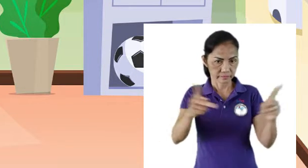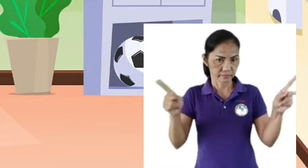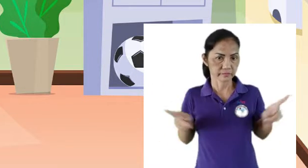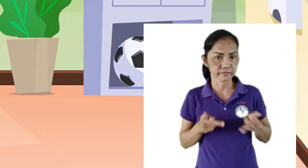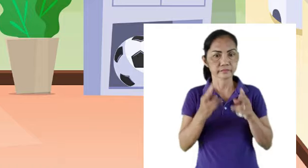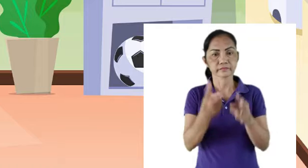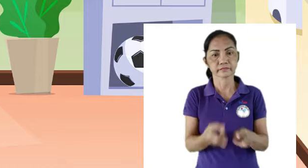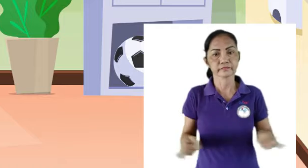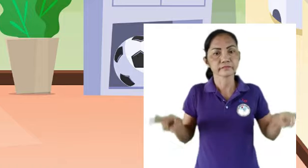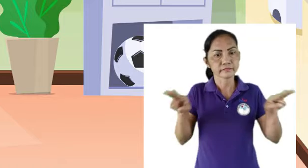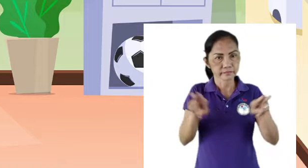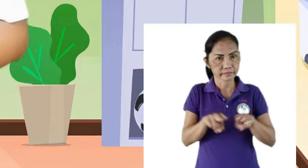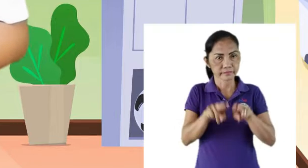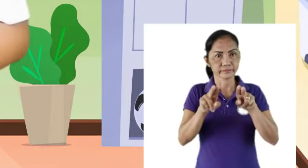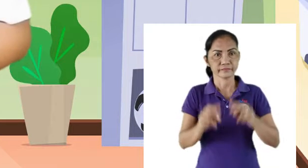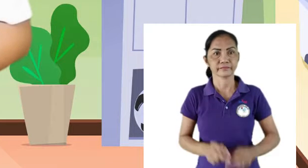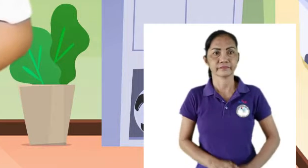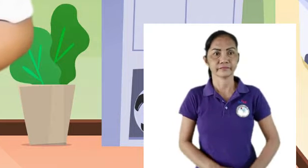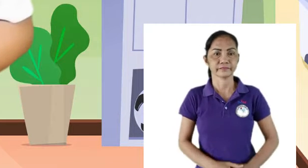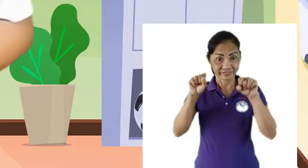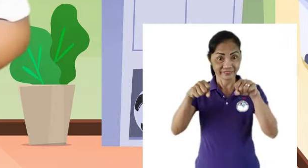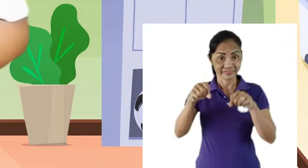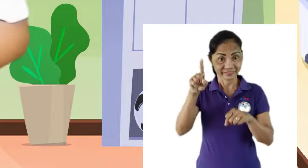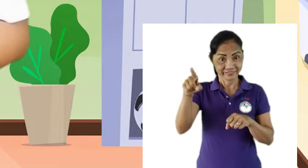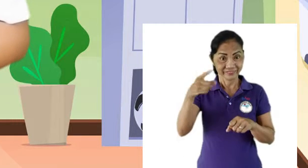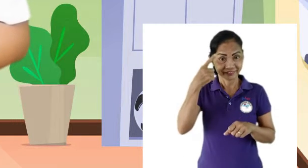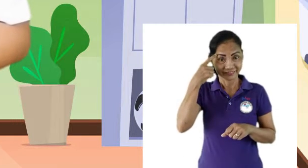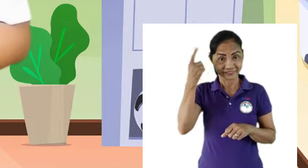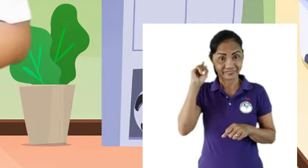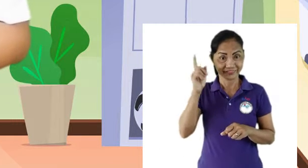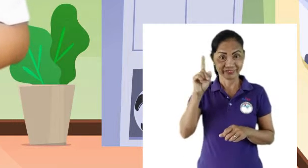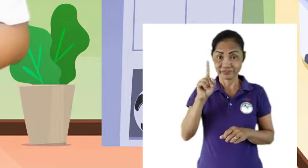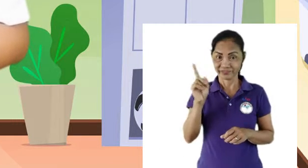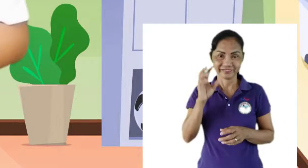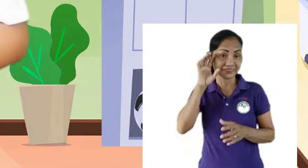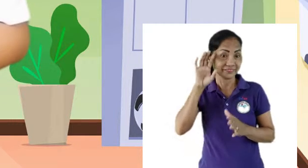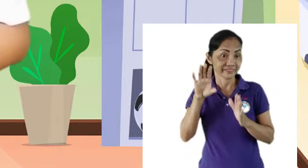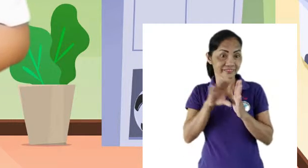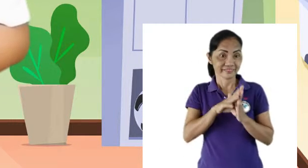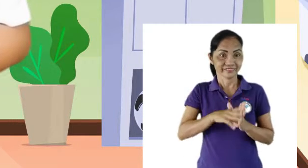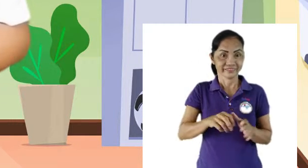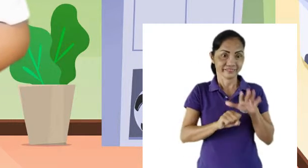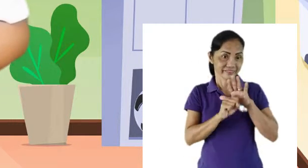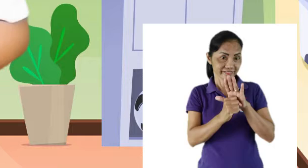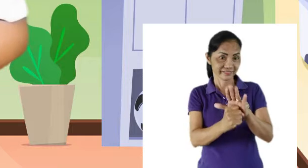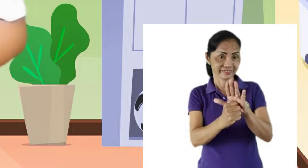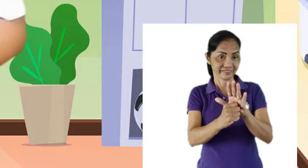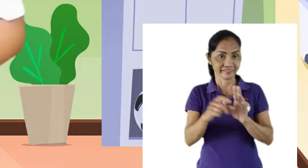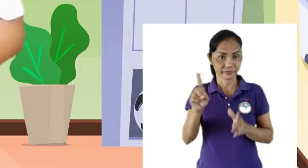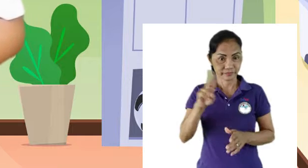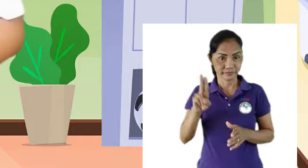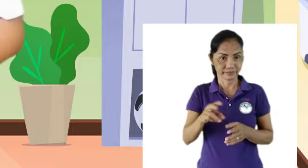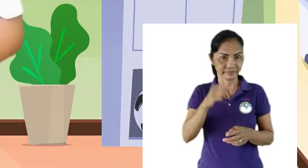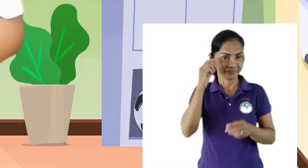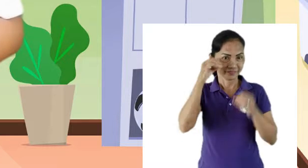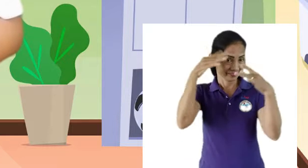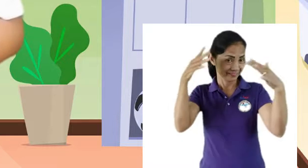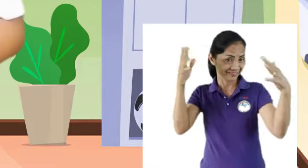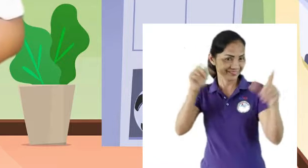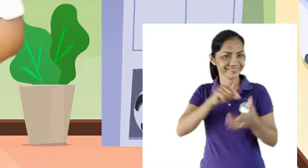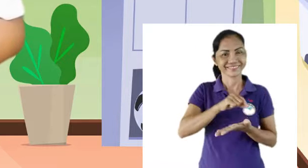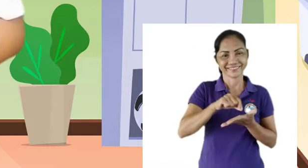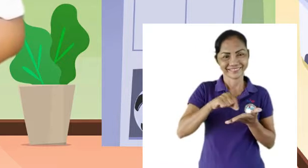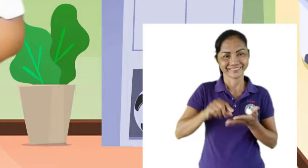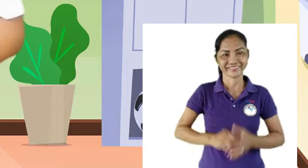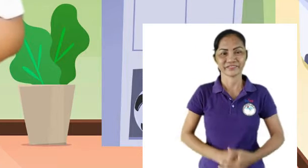places, and circumstances. Can you still recall what images and symbols are being used in creative writing?